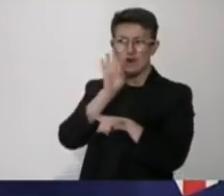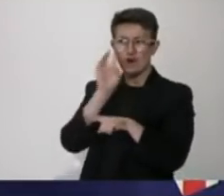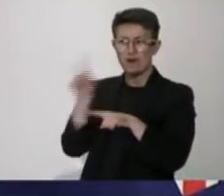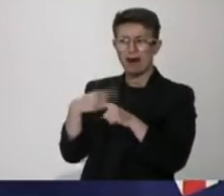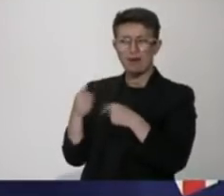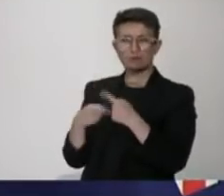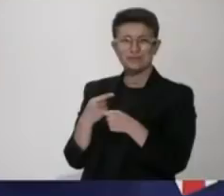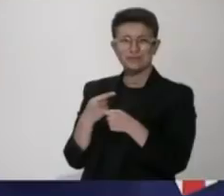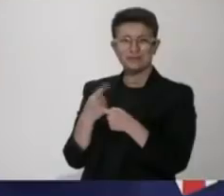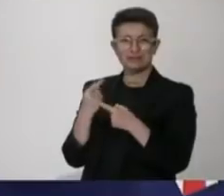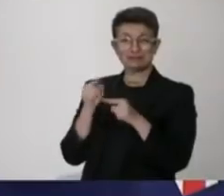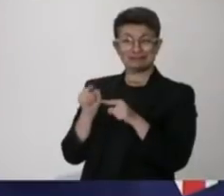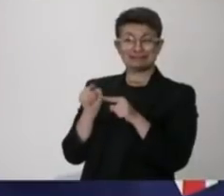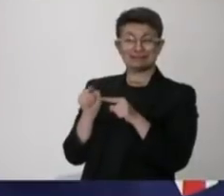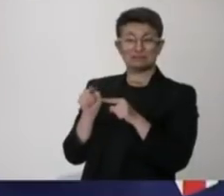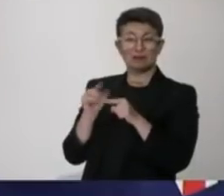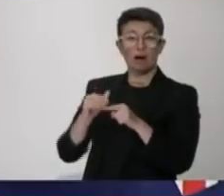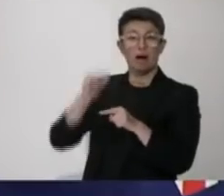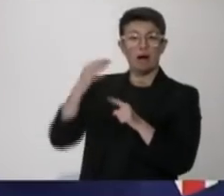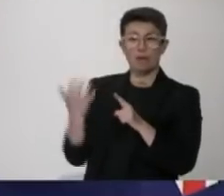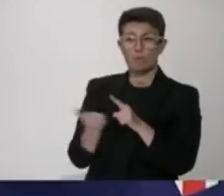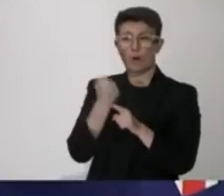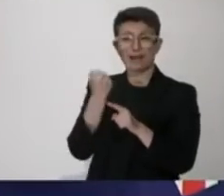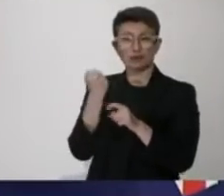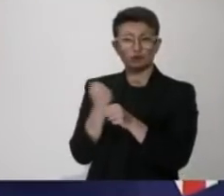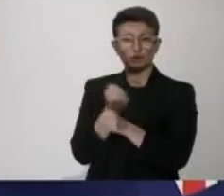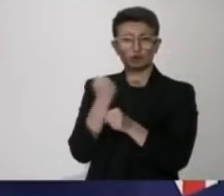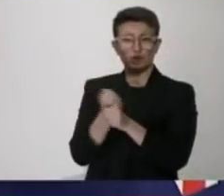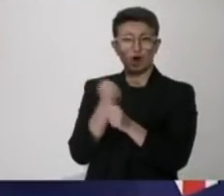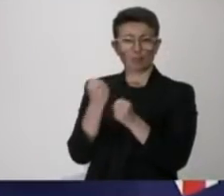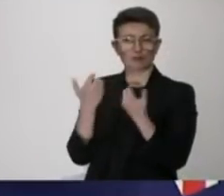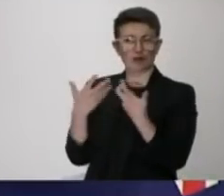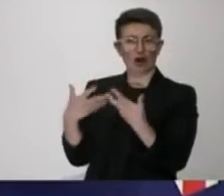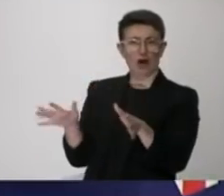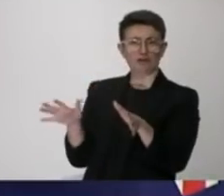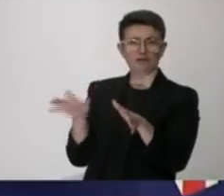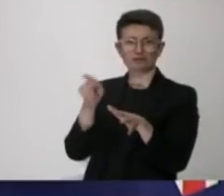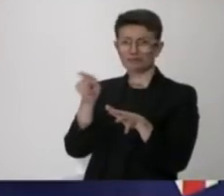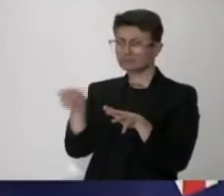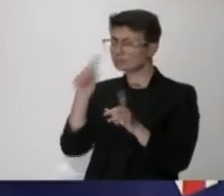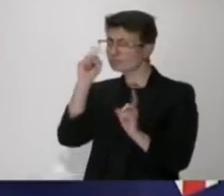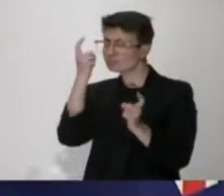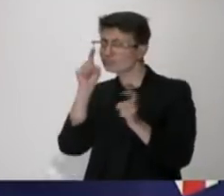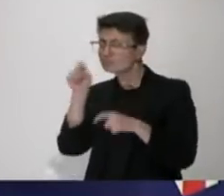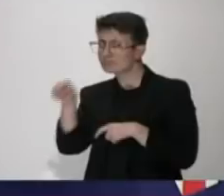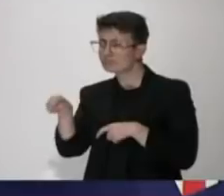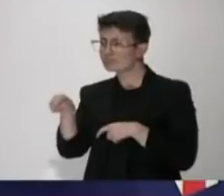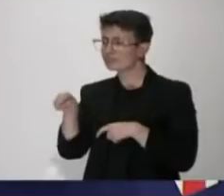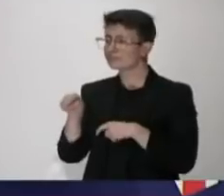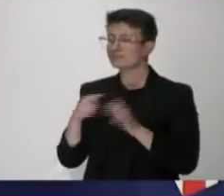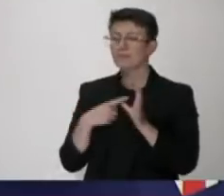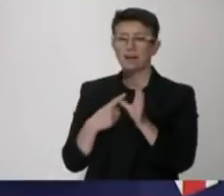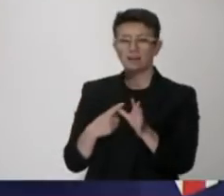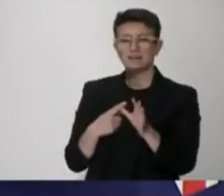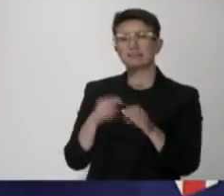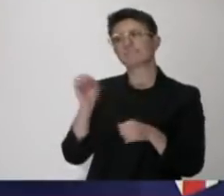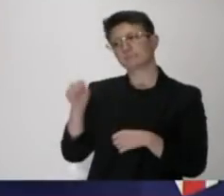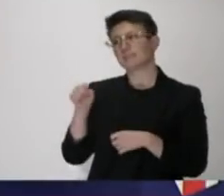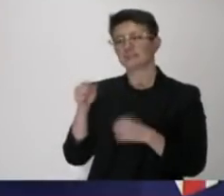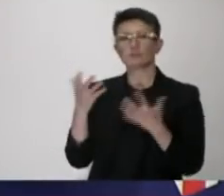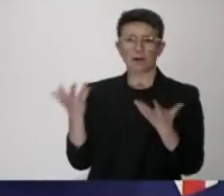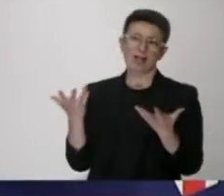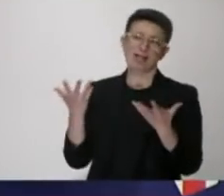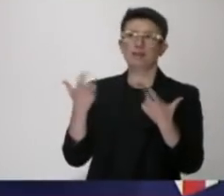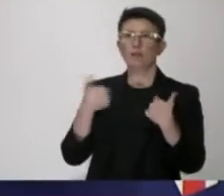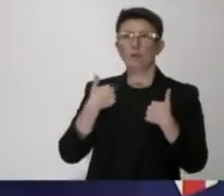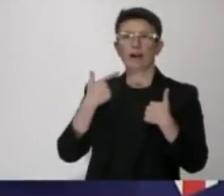high wage jobs. Are you concerned? Are you involved in? Yeah, we're looking very closely. As you know, we've been down to Southland and we